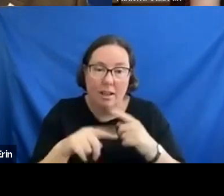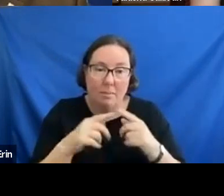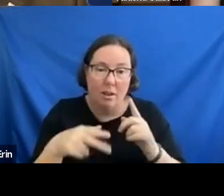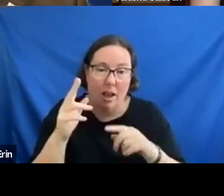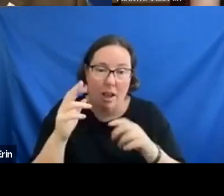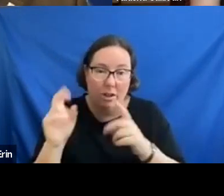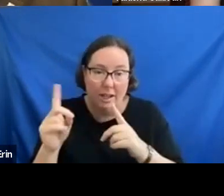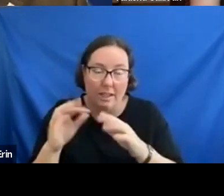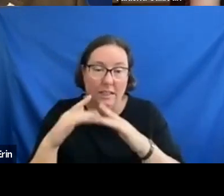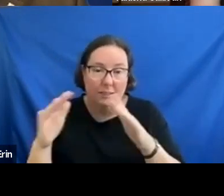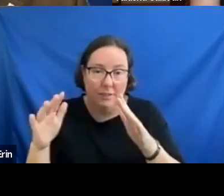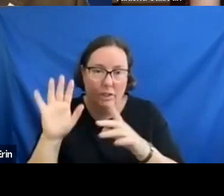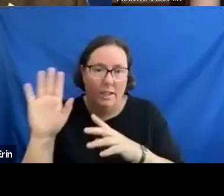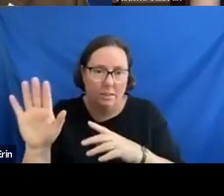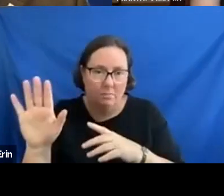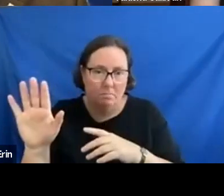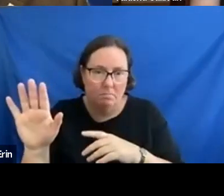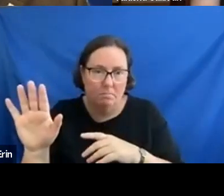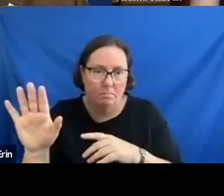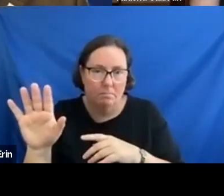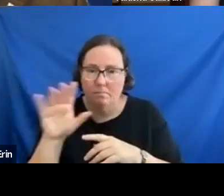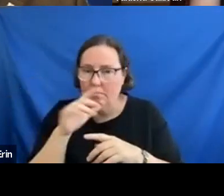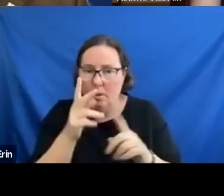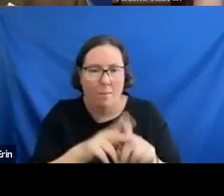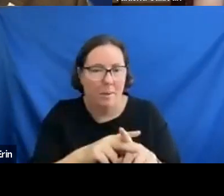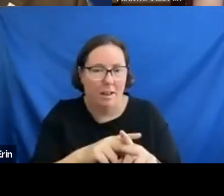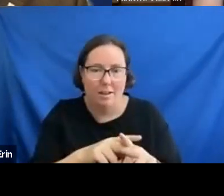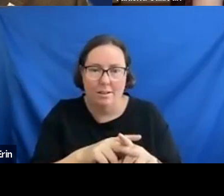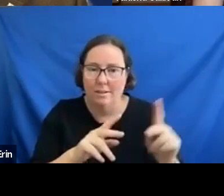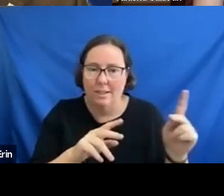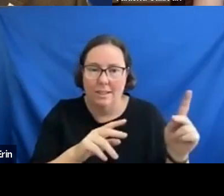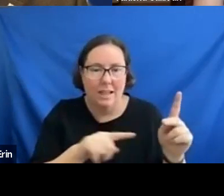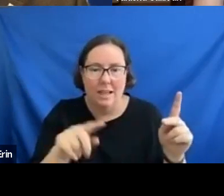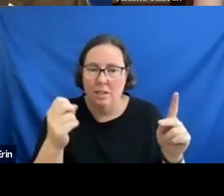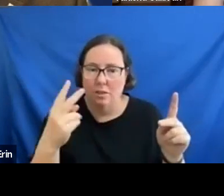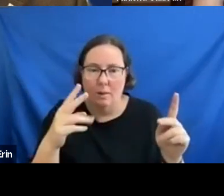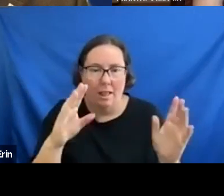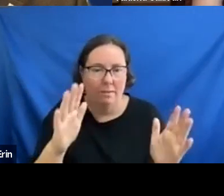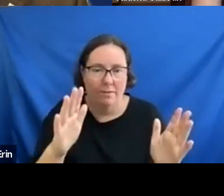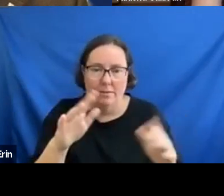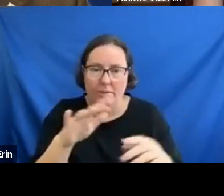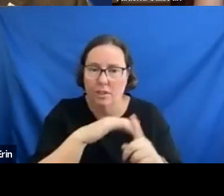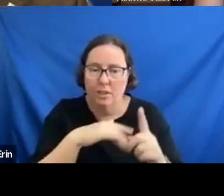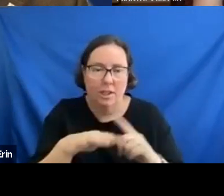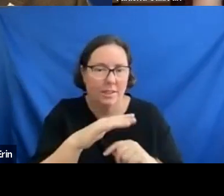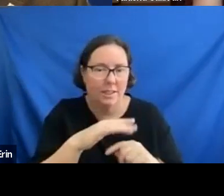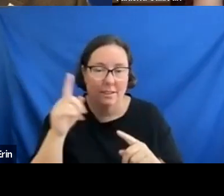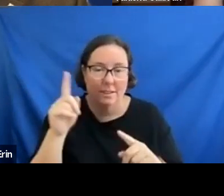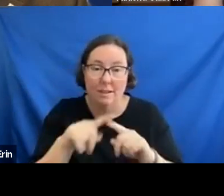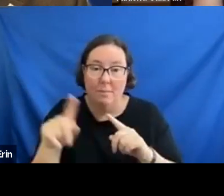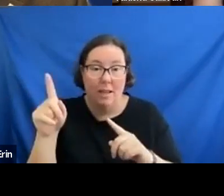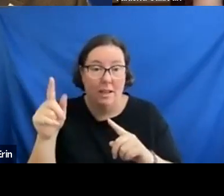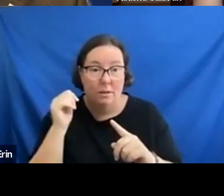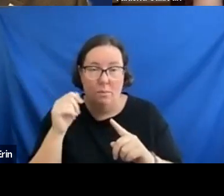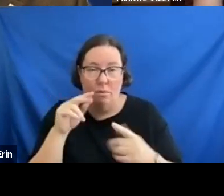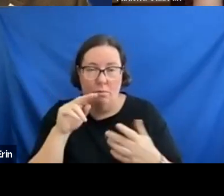education and diversity don't apply to the K-12 context, he's not going to start